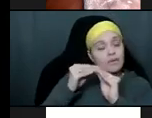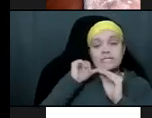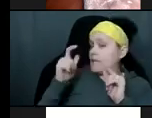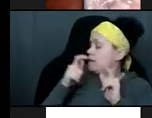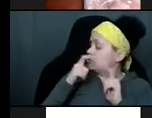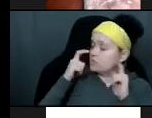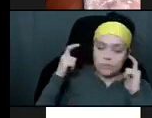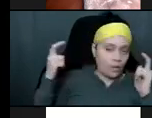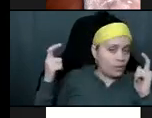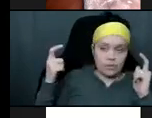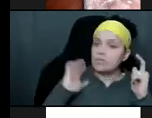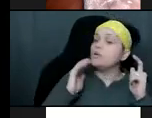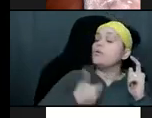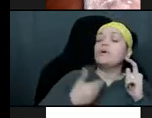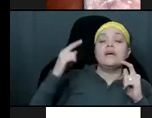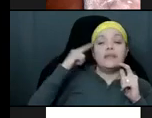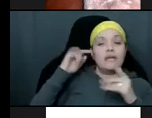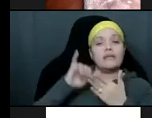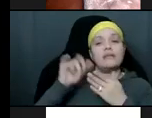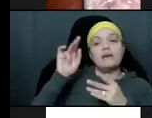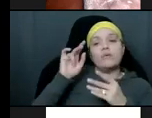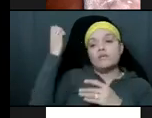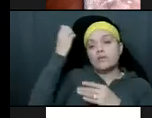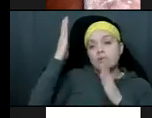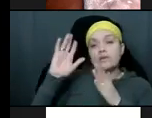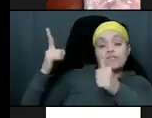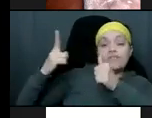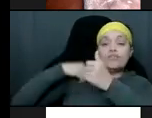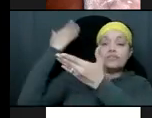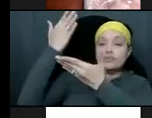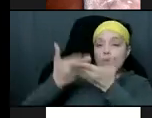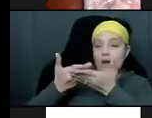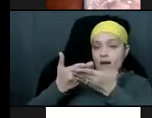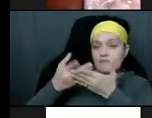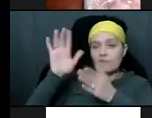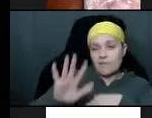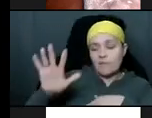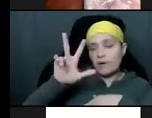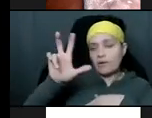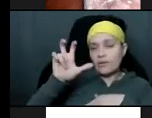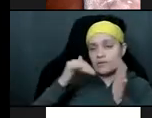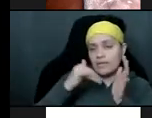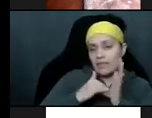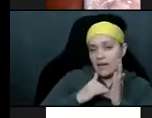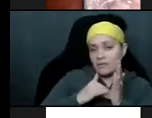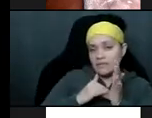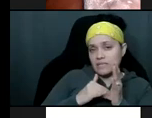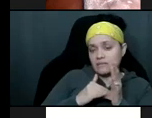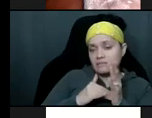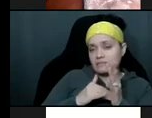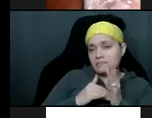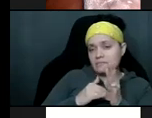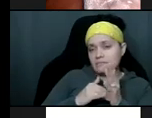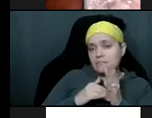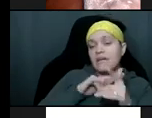large. We think that when the Europeans first arrived, there were about 300,000 Aboriginal peoples,